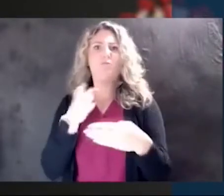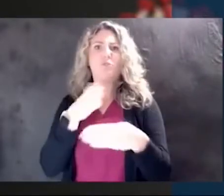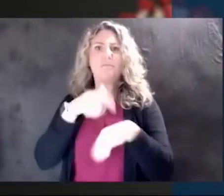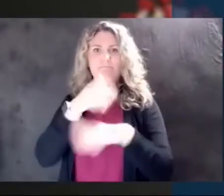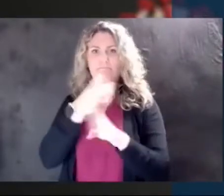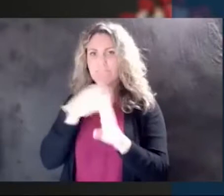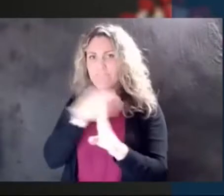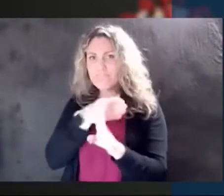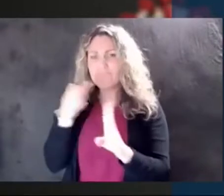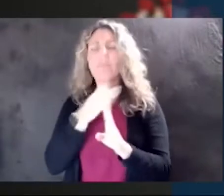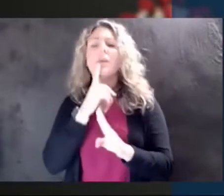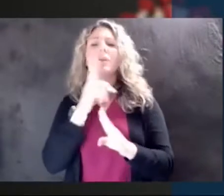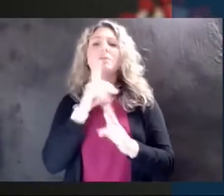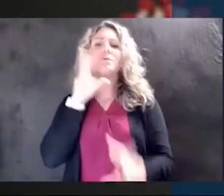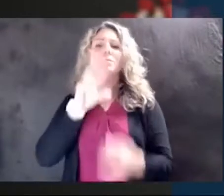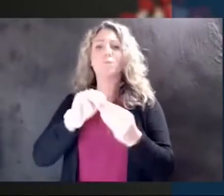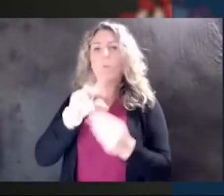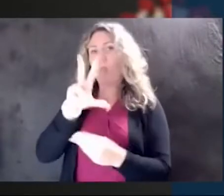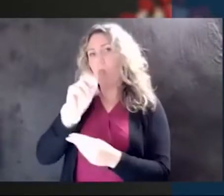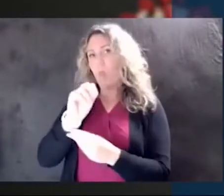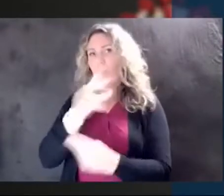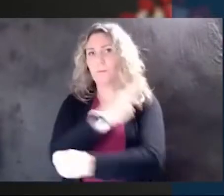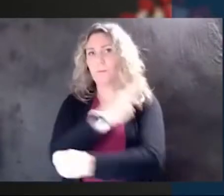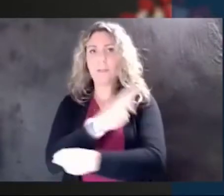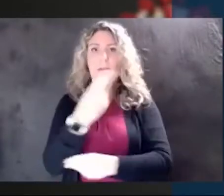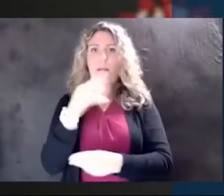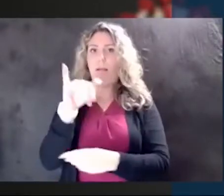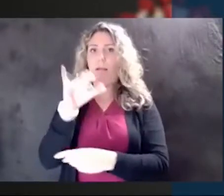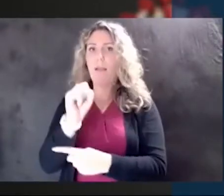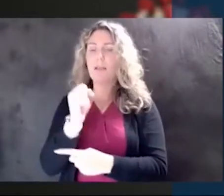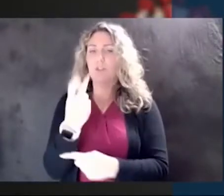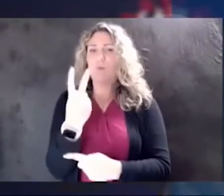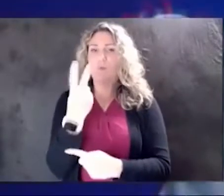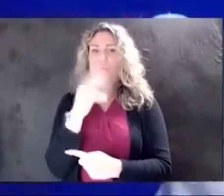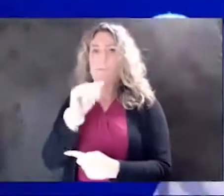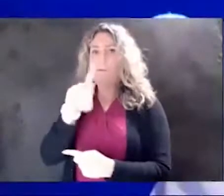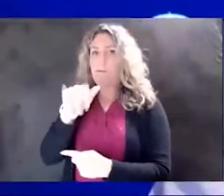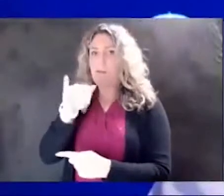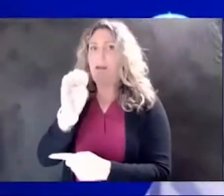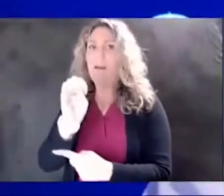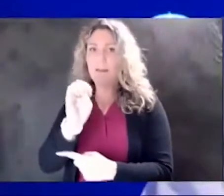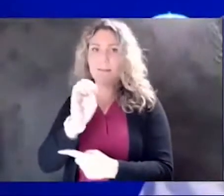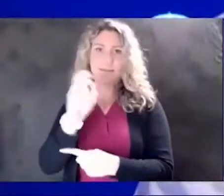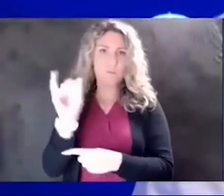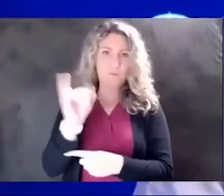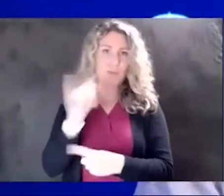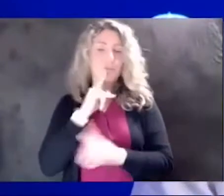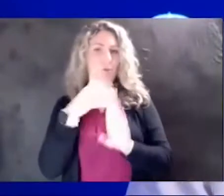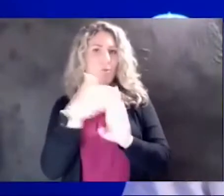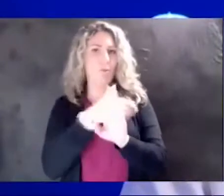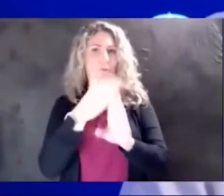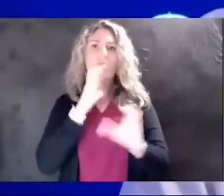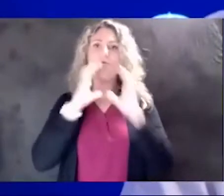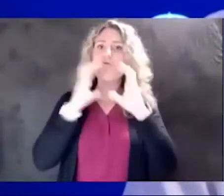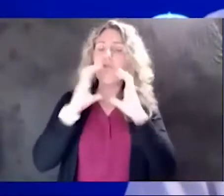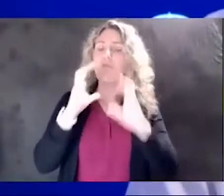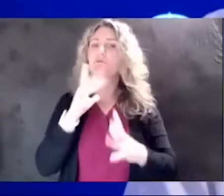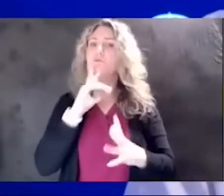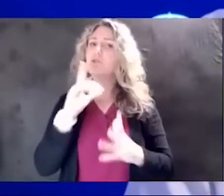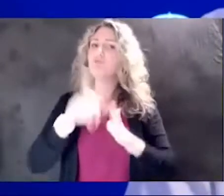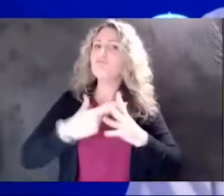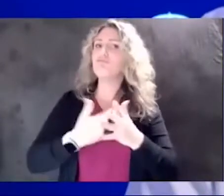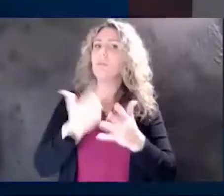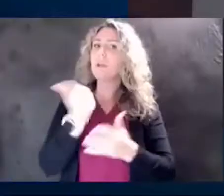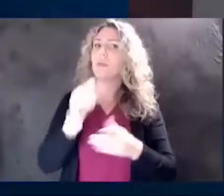30 at this point in time. Hays has 2 active infections as well. All right, so before we get our conversation started, do we have any recorder questions on the